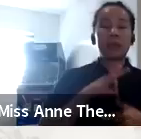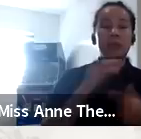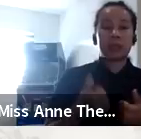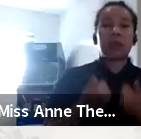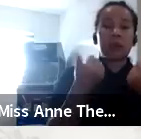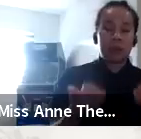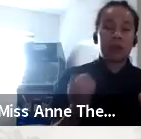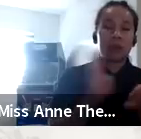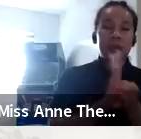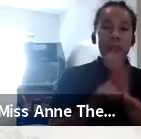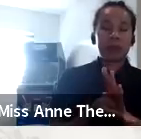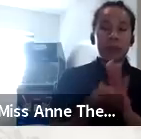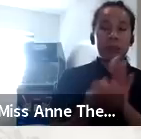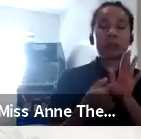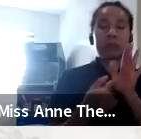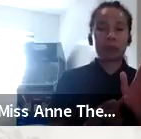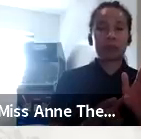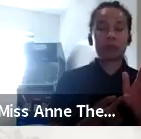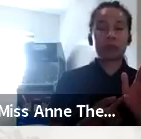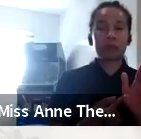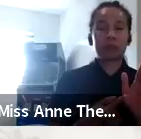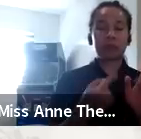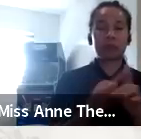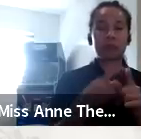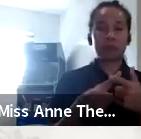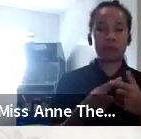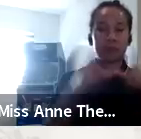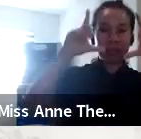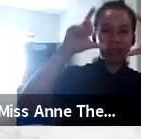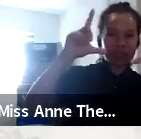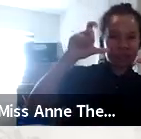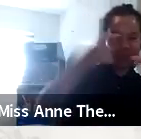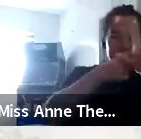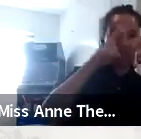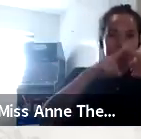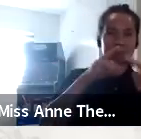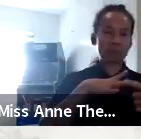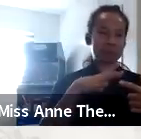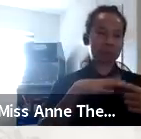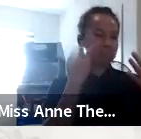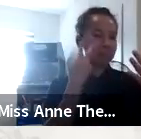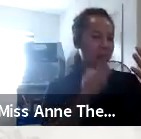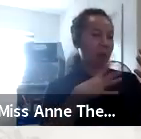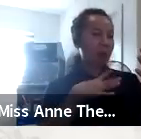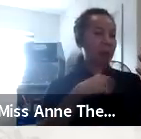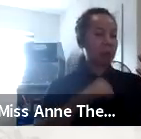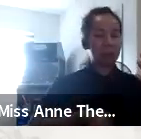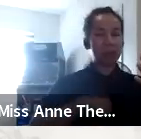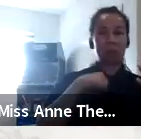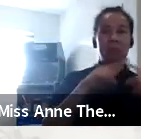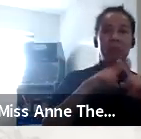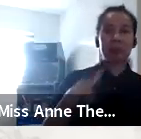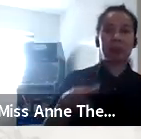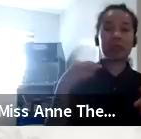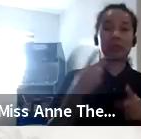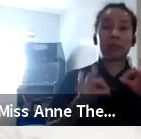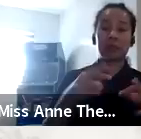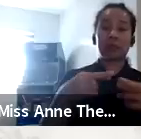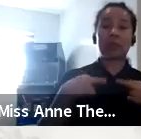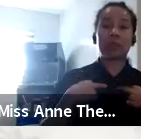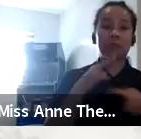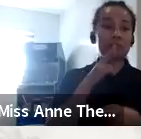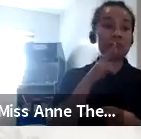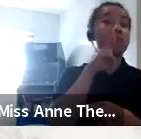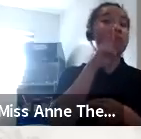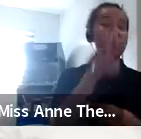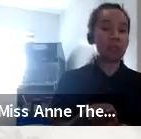slideshows. What we do is just to screenshot our awards, and then that's it. If we will be receiving the real or